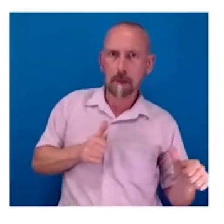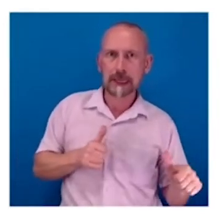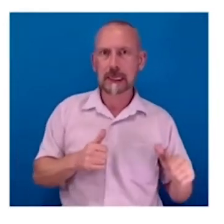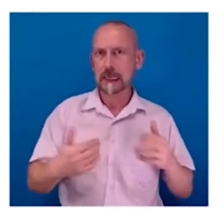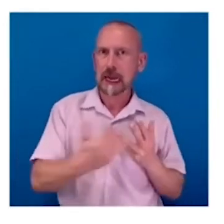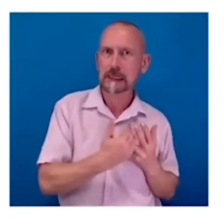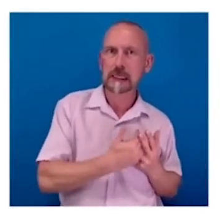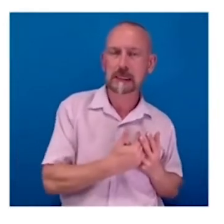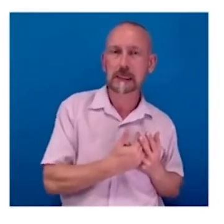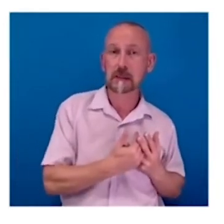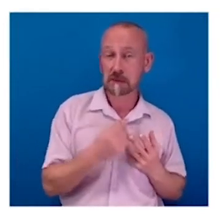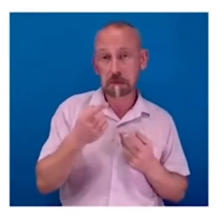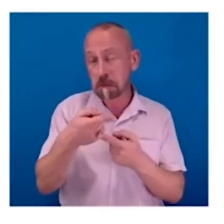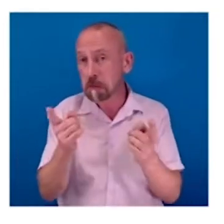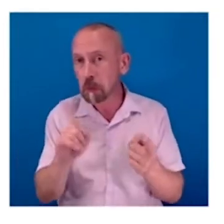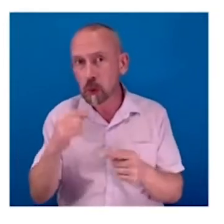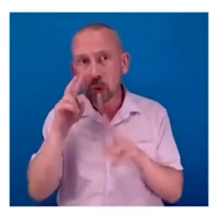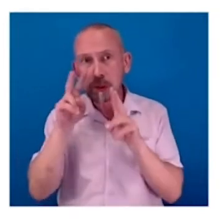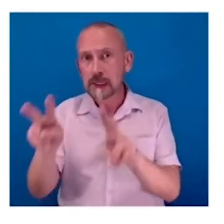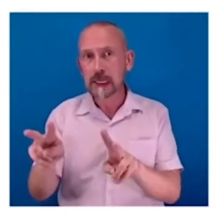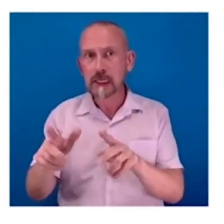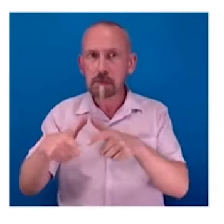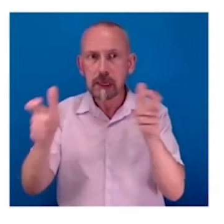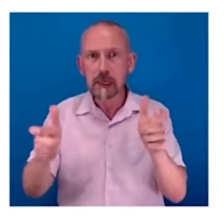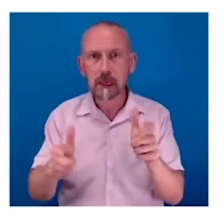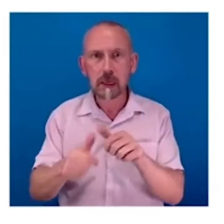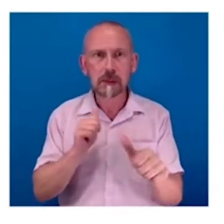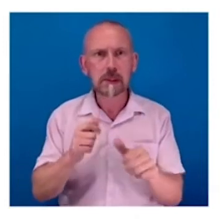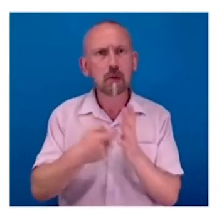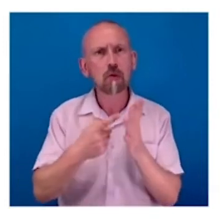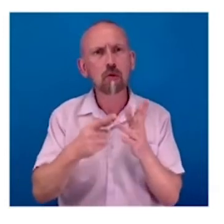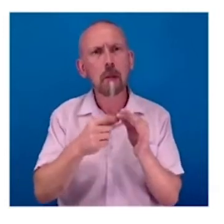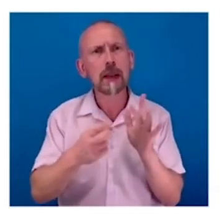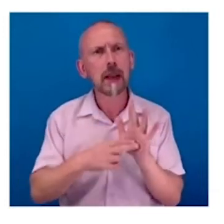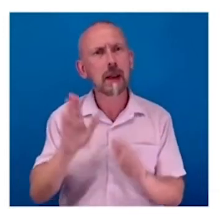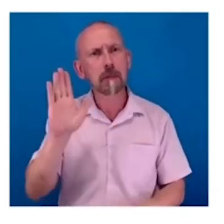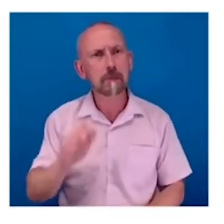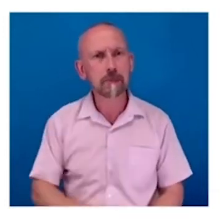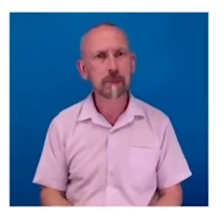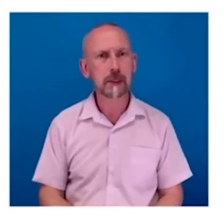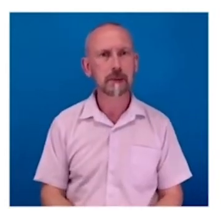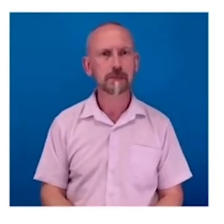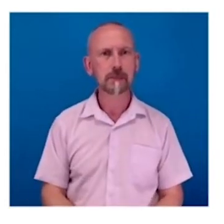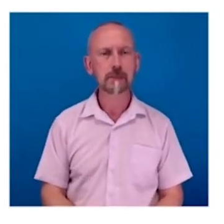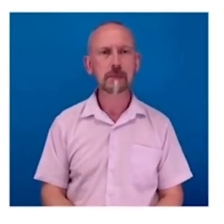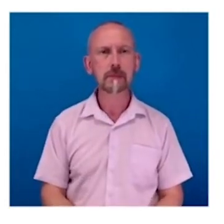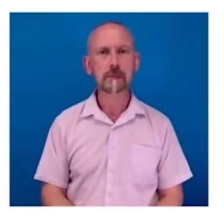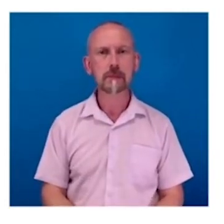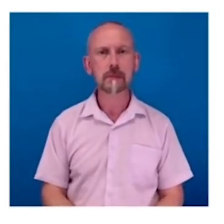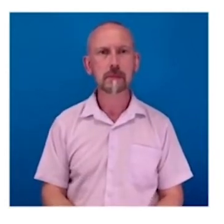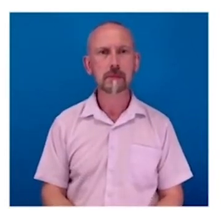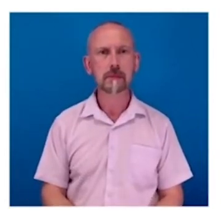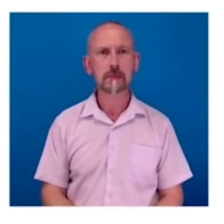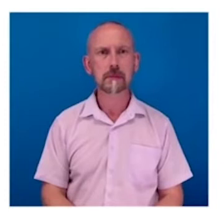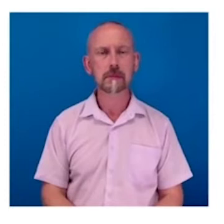out there and seeing within your organizations? Robin? Yeah, I mean, I think that something